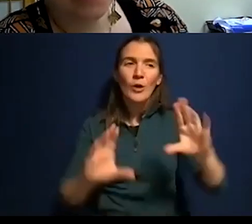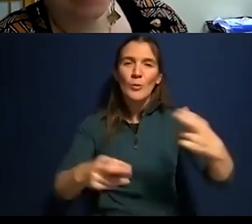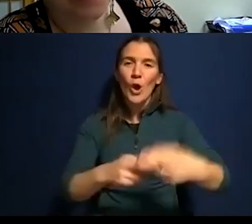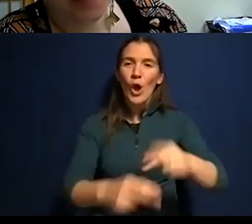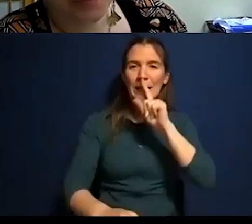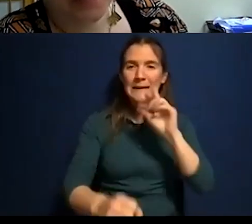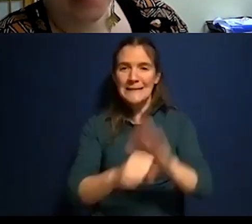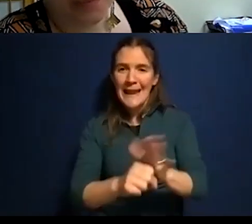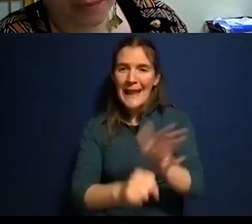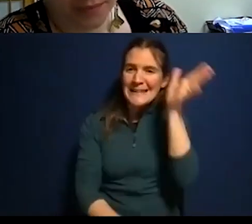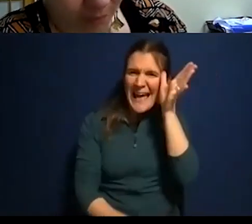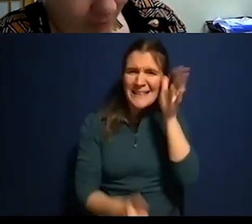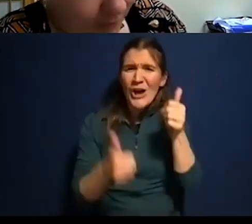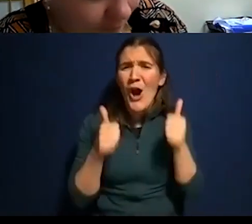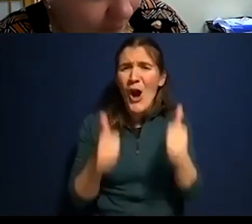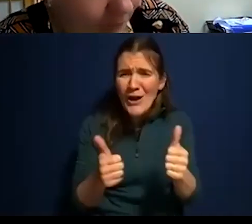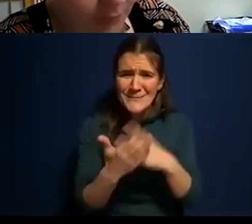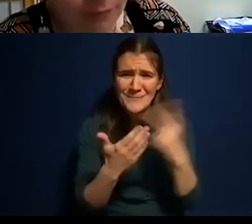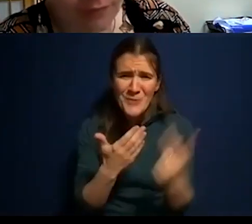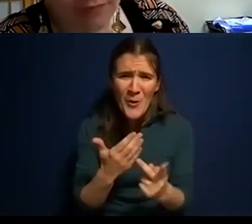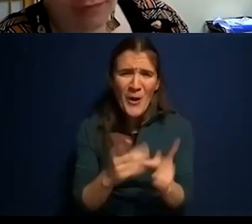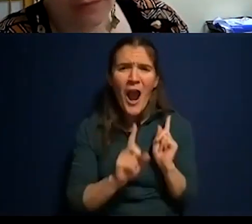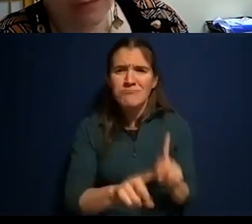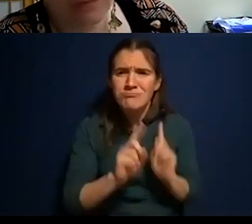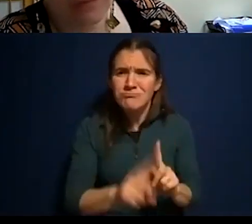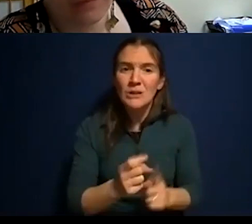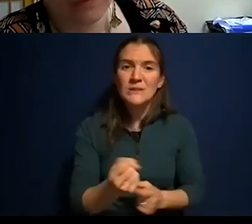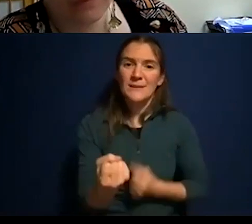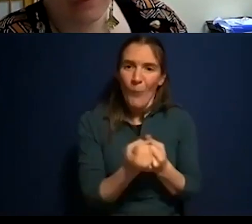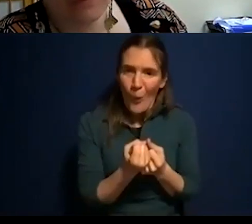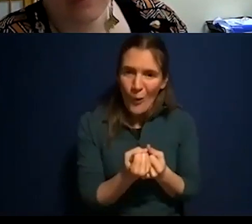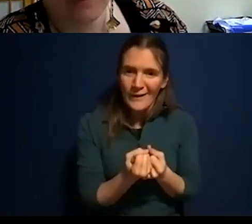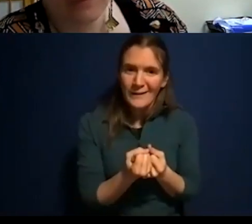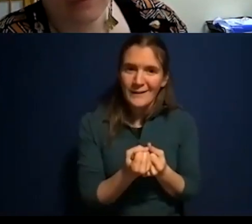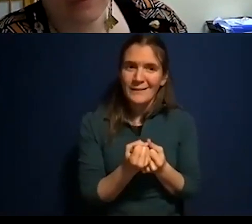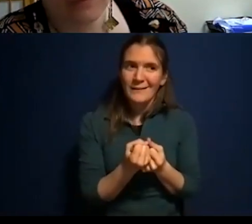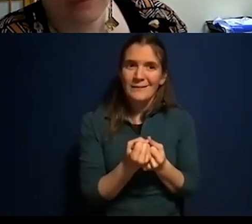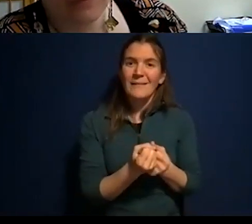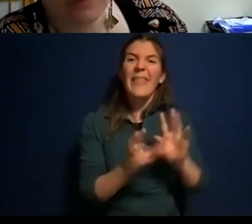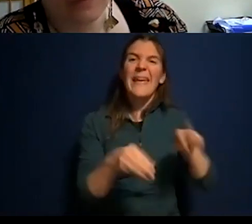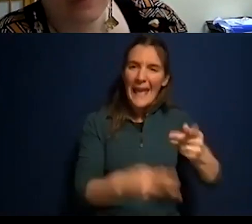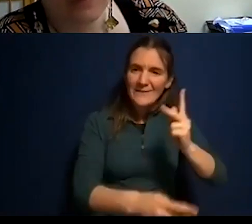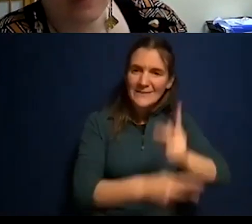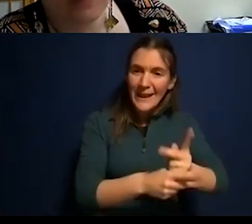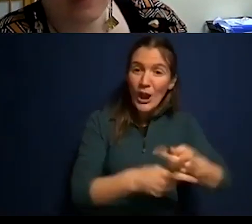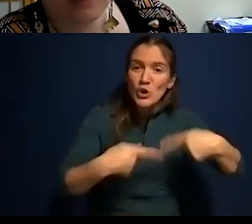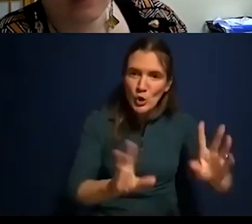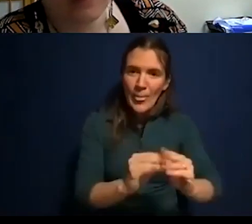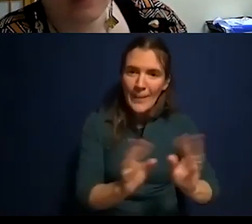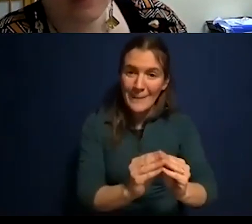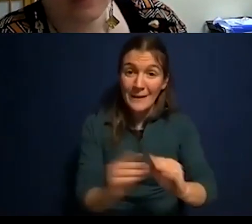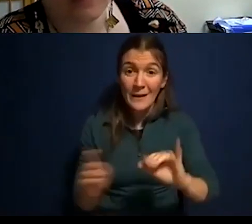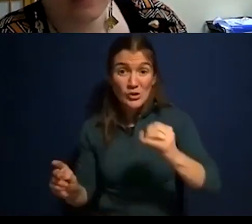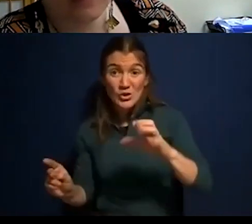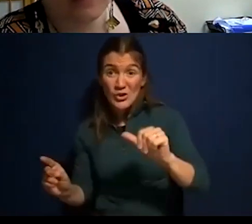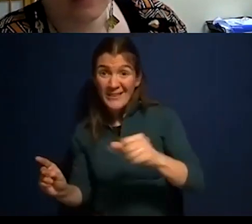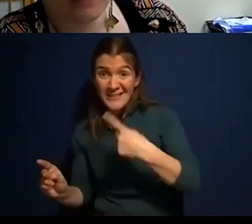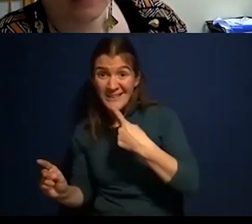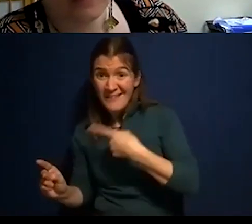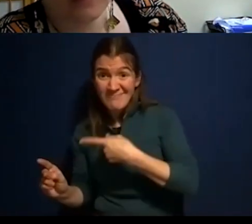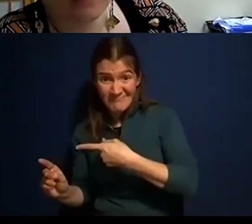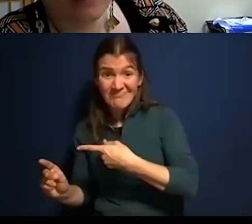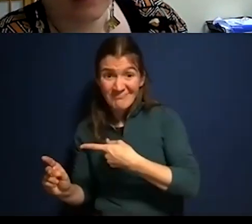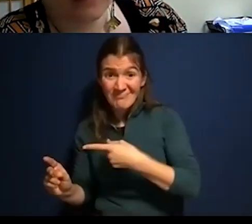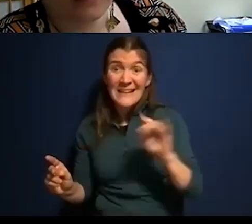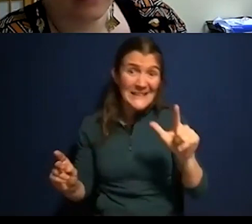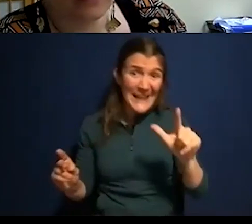that was an awesome program also, which supported, you know, childcare. And as Jessica was saying, as Daniel was saying, and